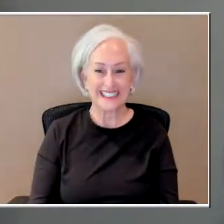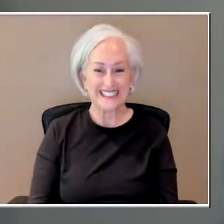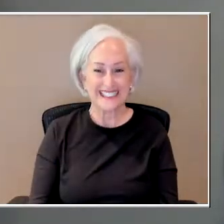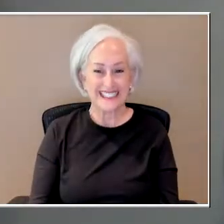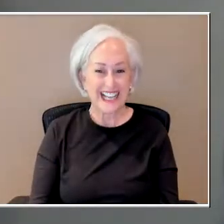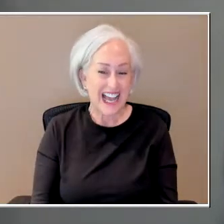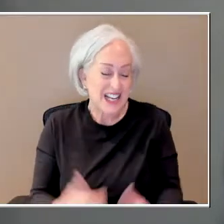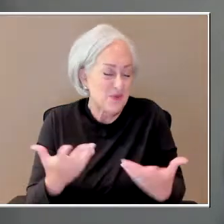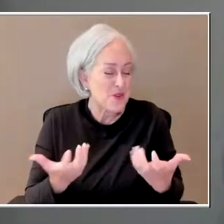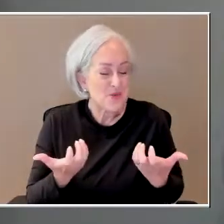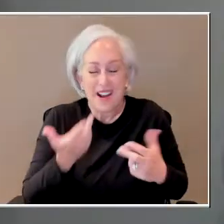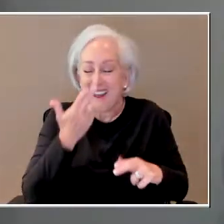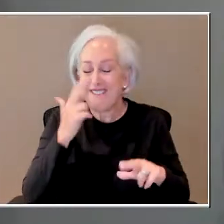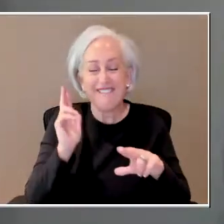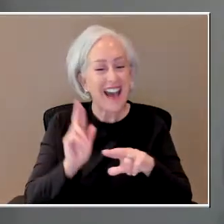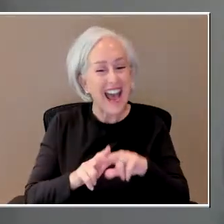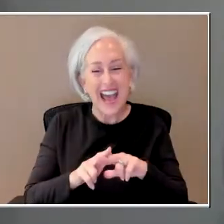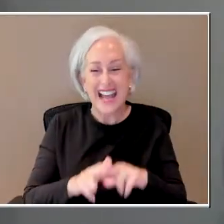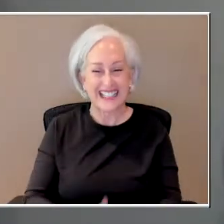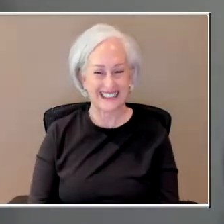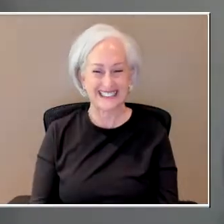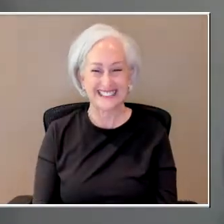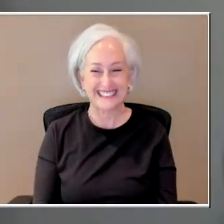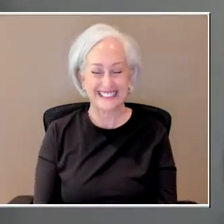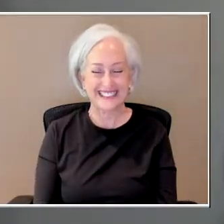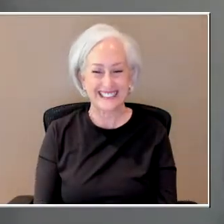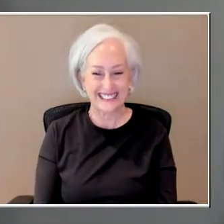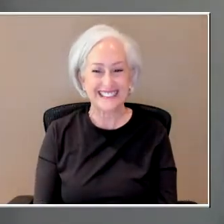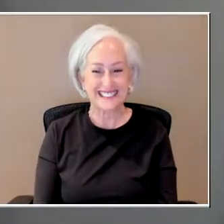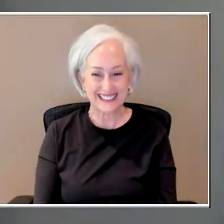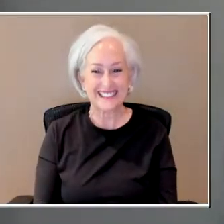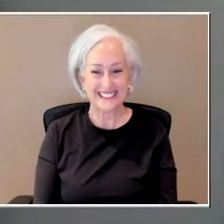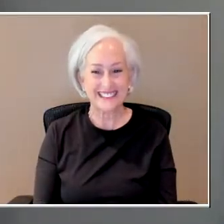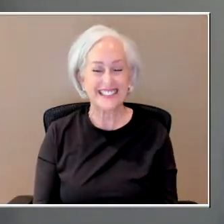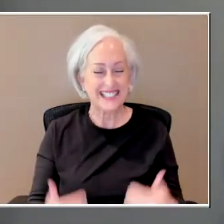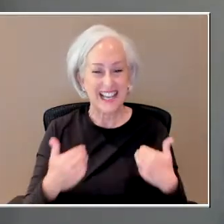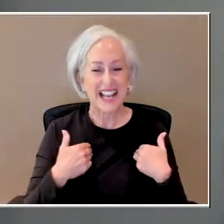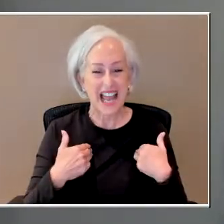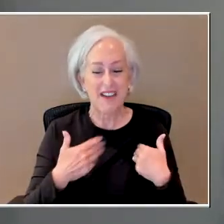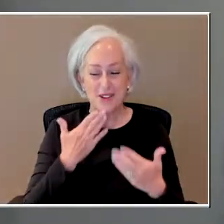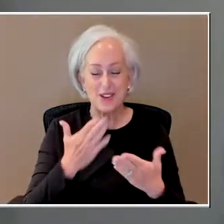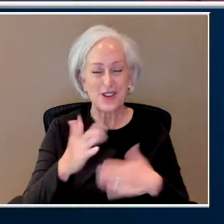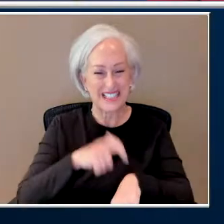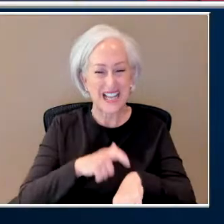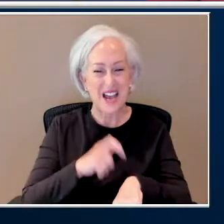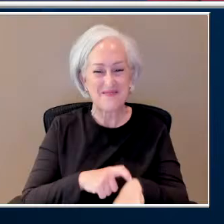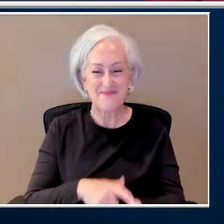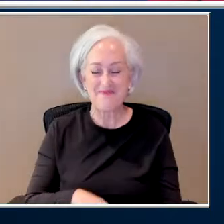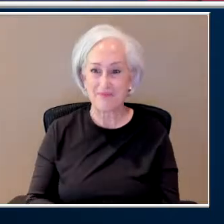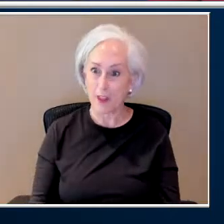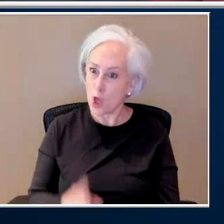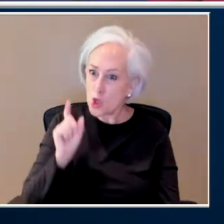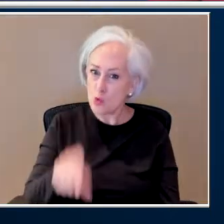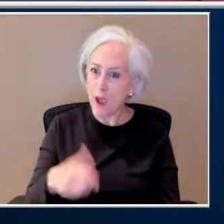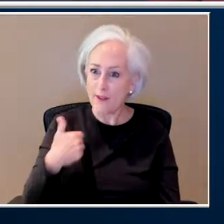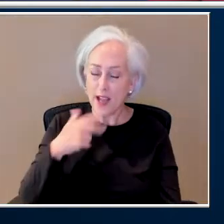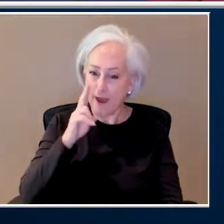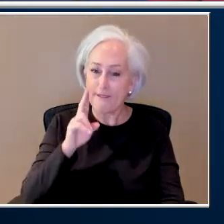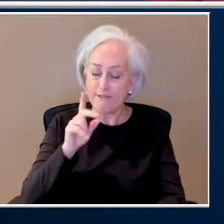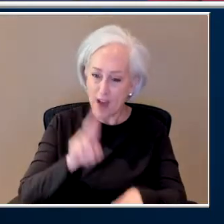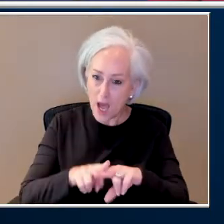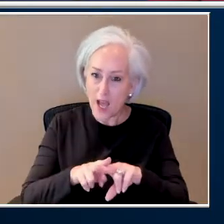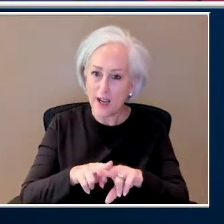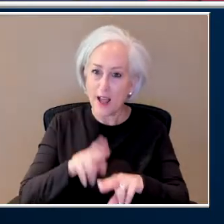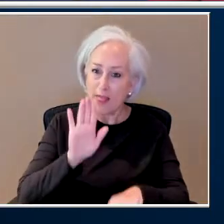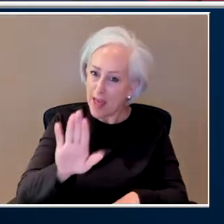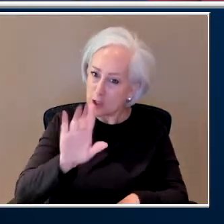to have fun and Brennan, have a ball. You have to have fun. That is your only job before you go